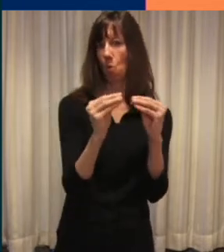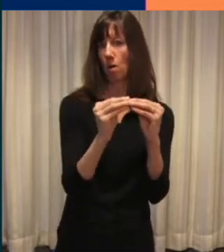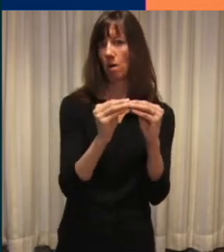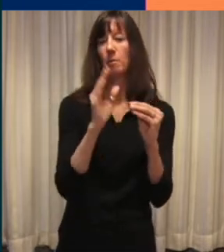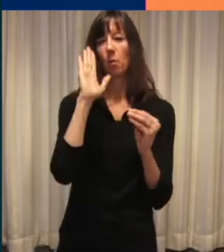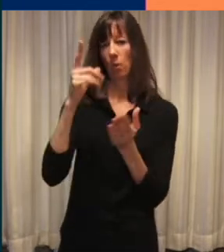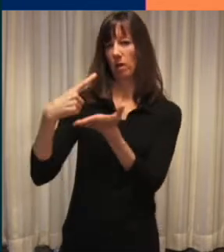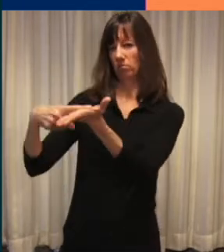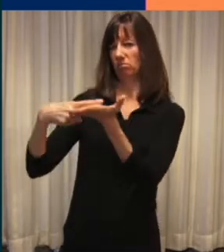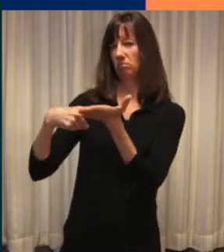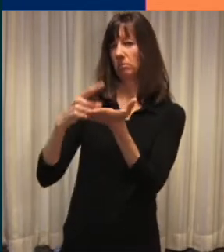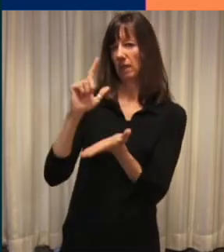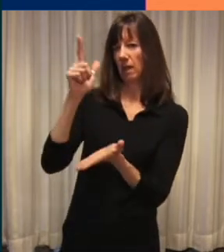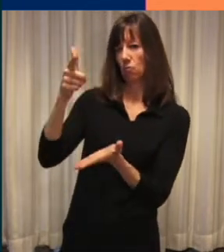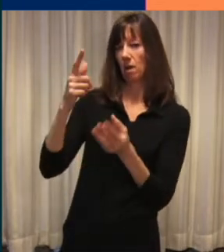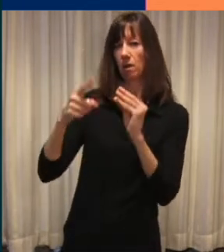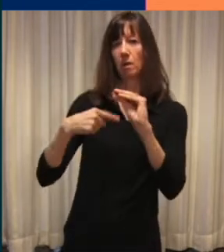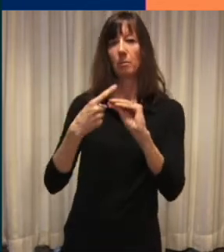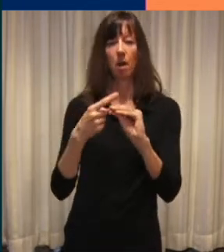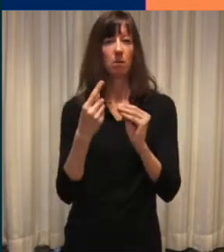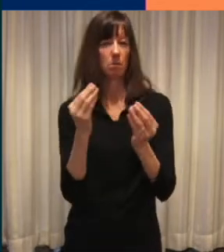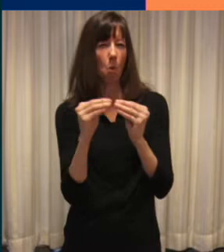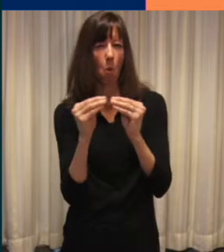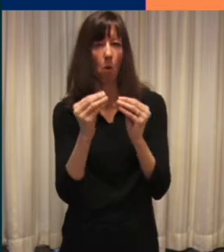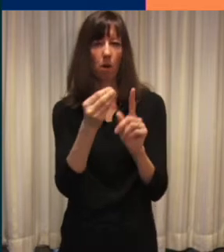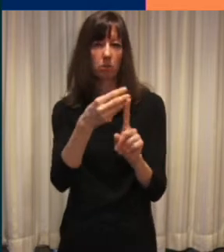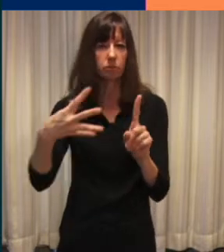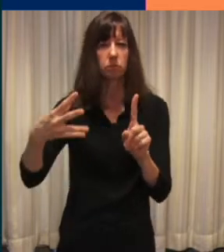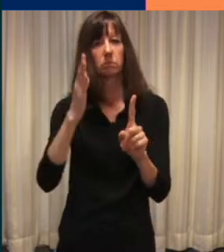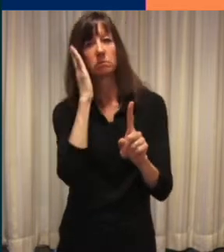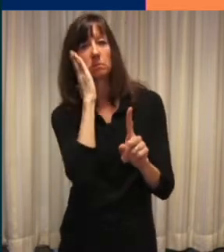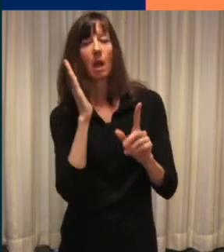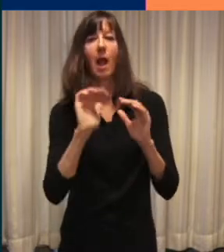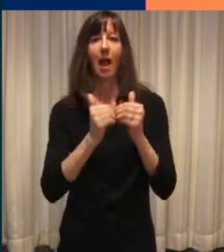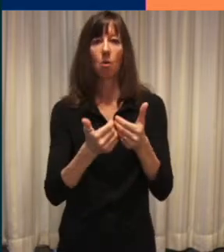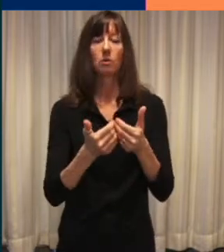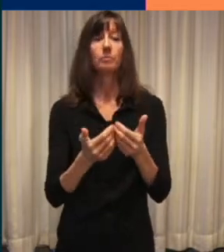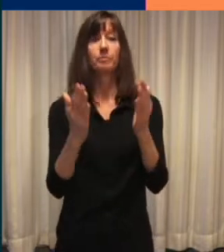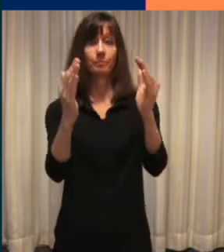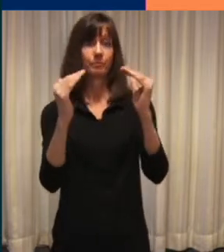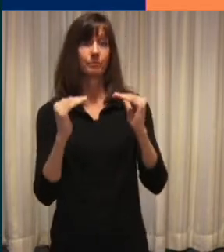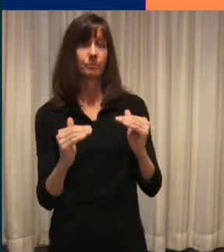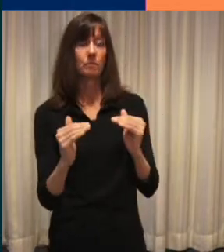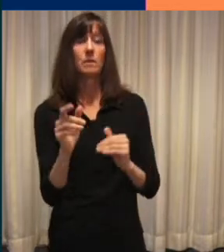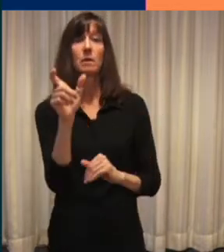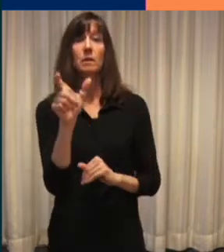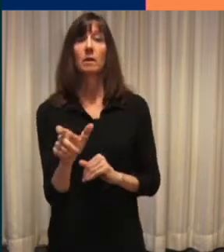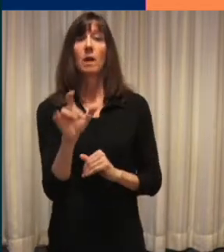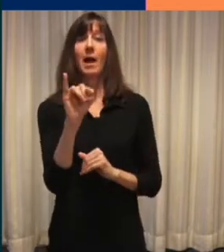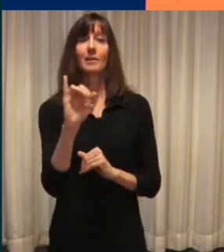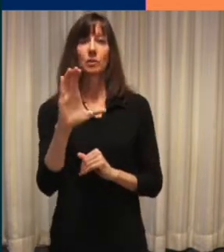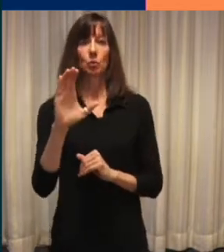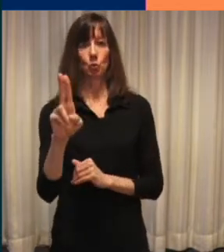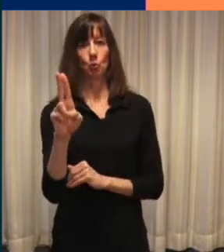rate, that's when we'll run out. ICU beds, unfortunately, are even more dire. We have a very low number of